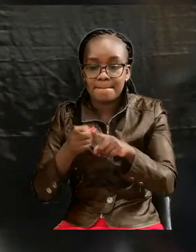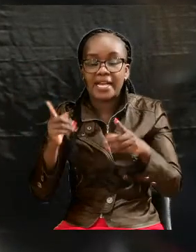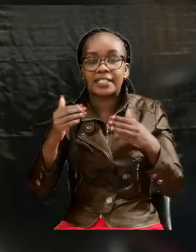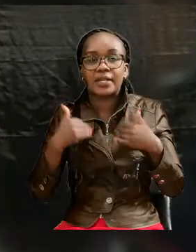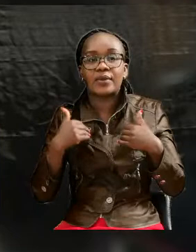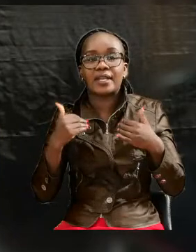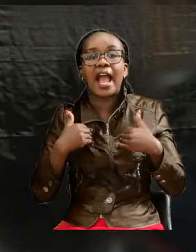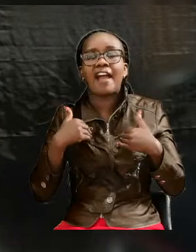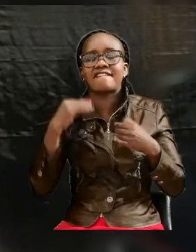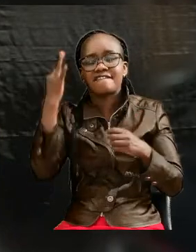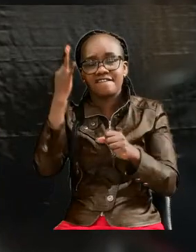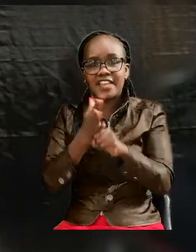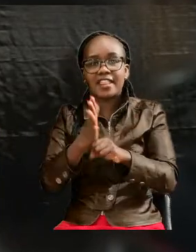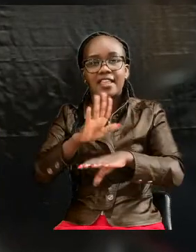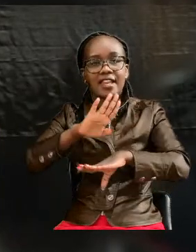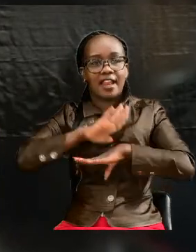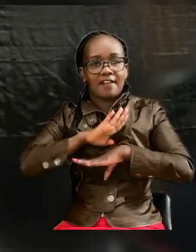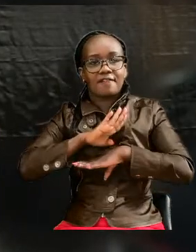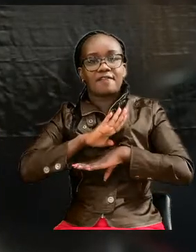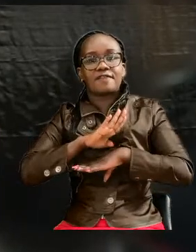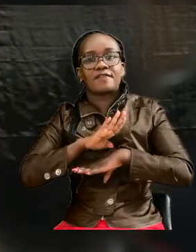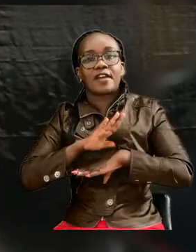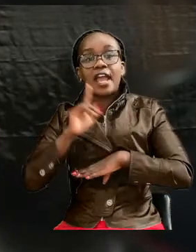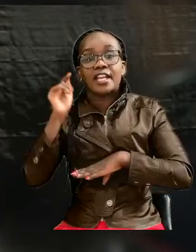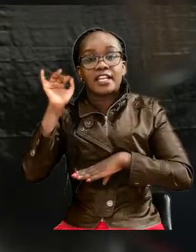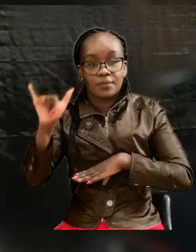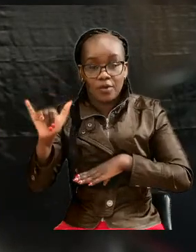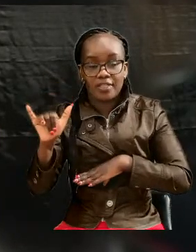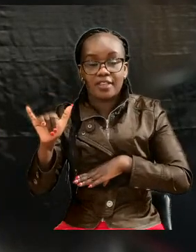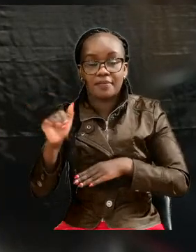lot of faith in Timothy.